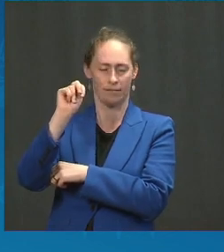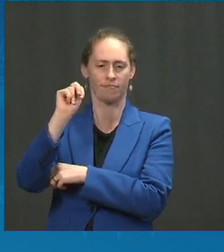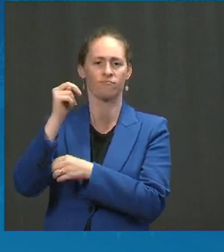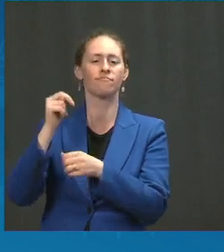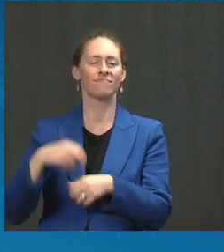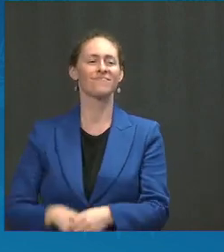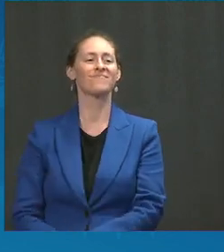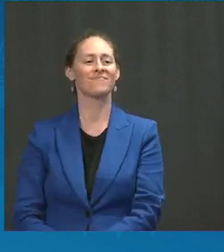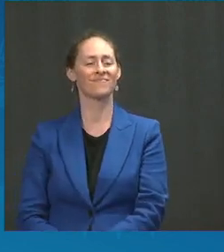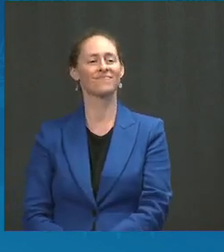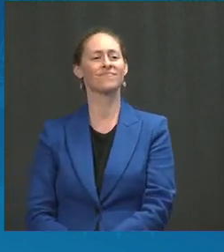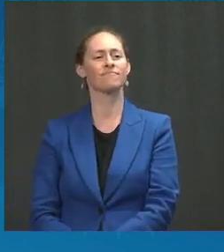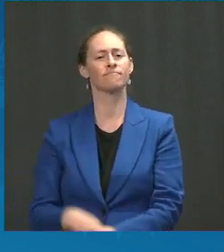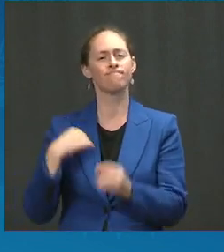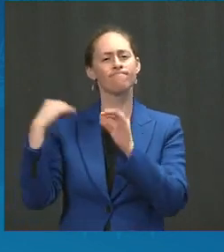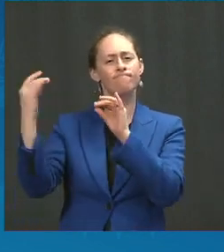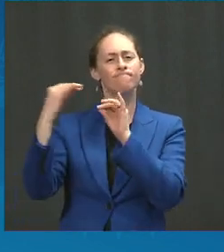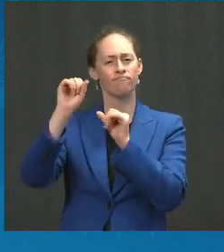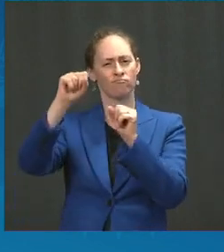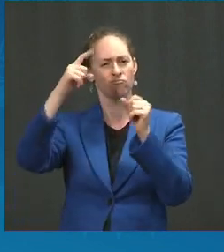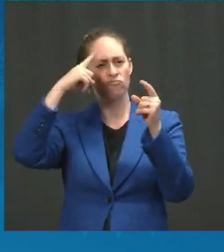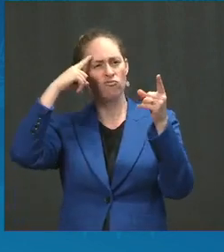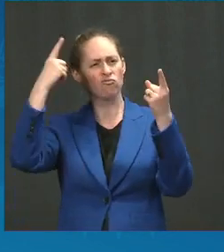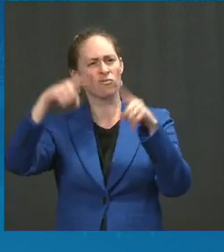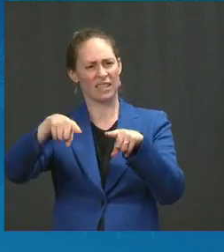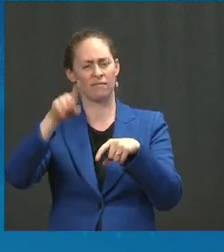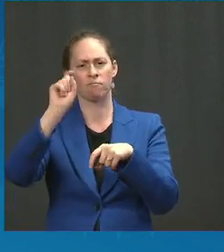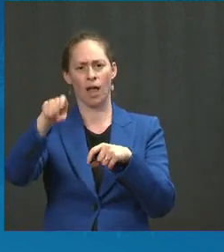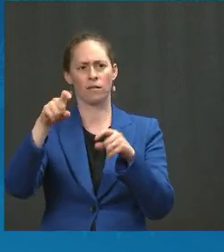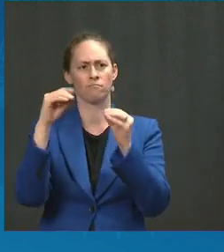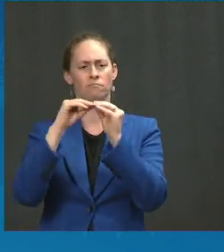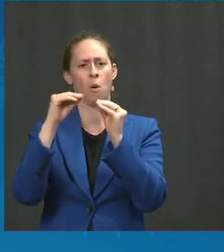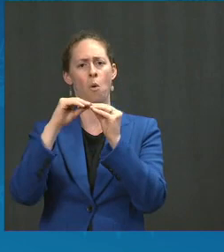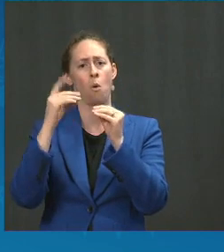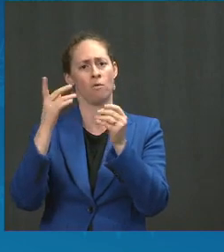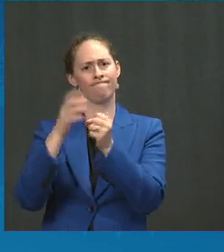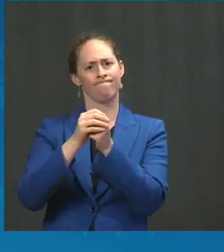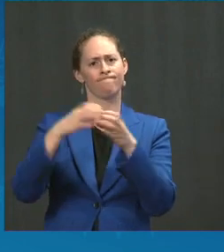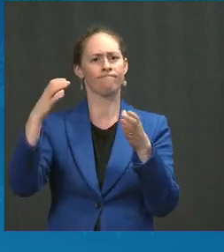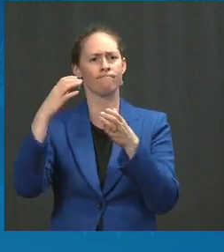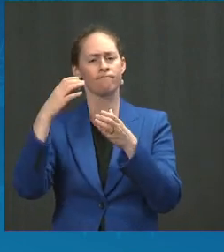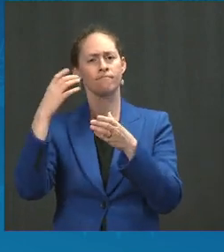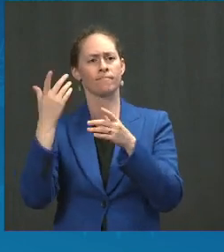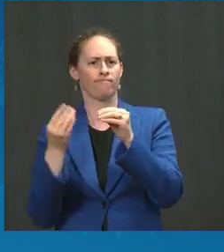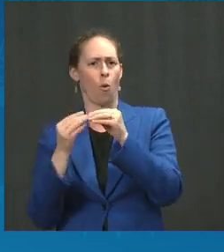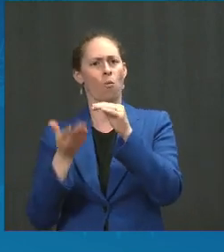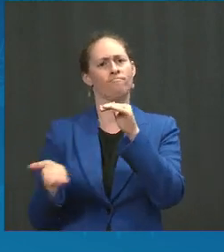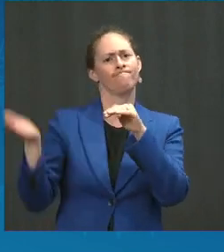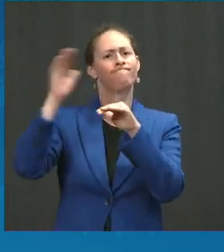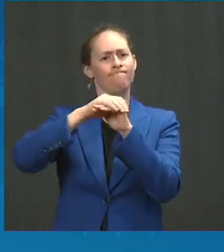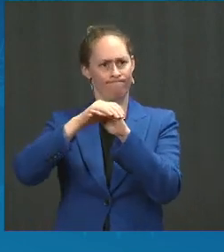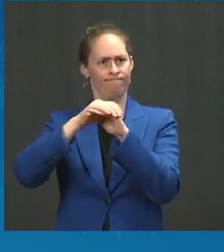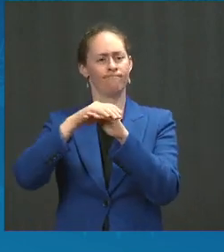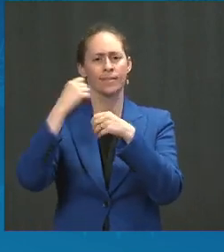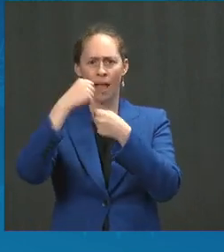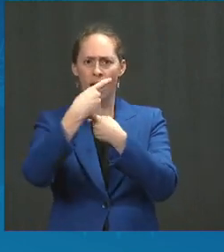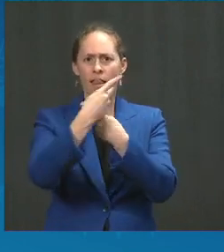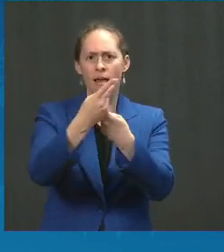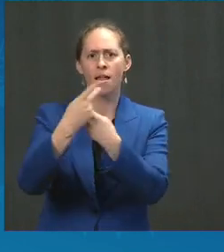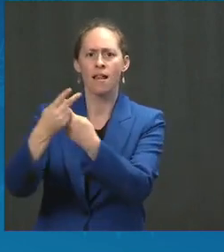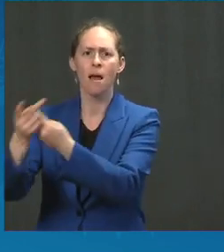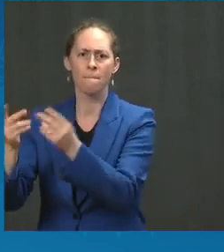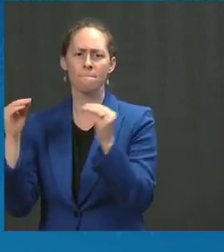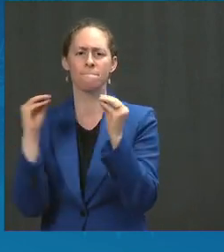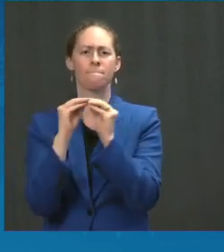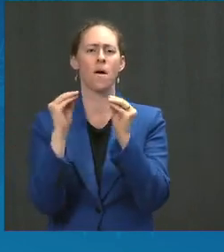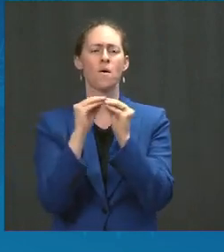lending capacity, right? So they do so much, but we need to increase their capacity to do more. And as you well know,